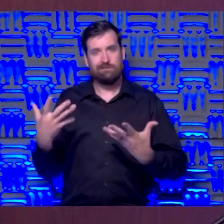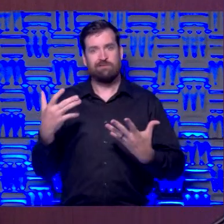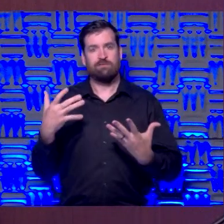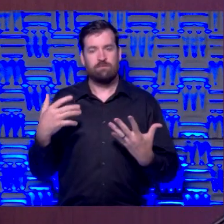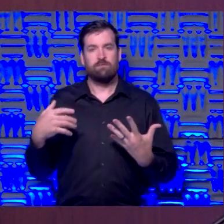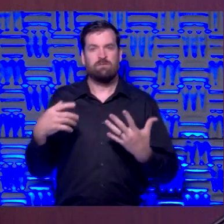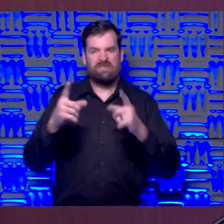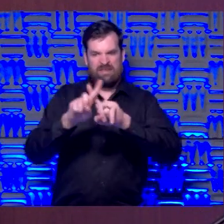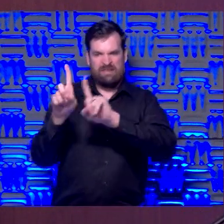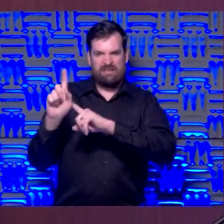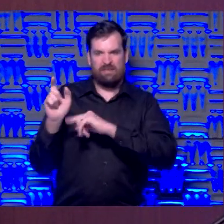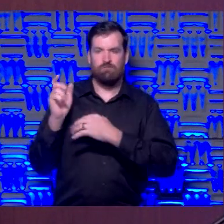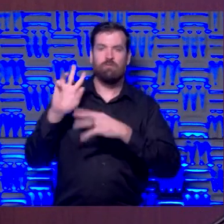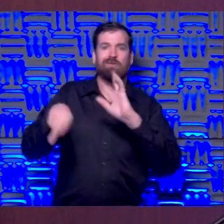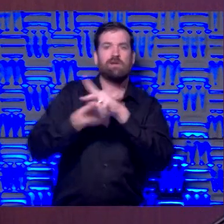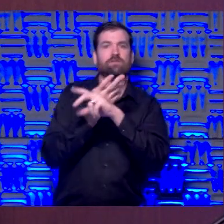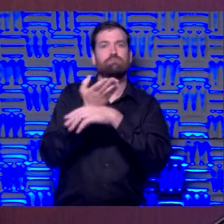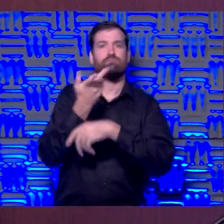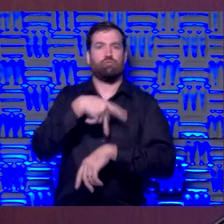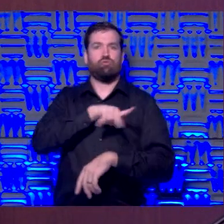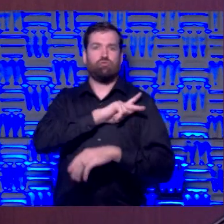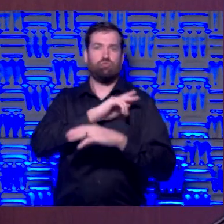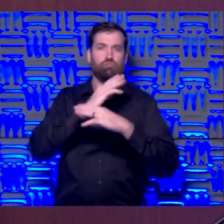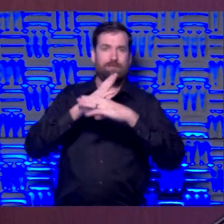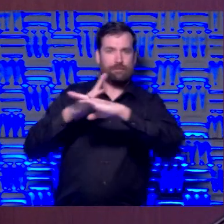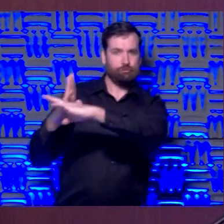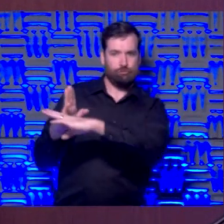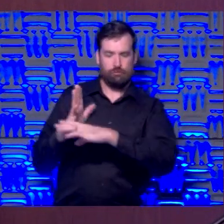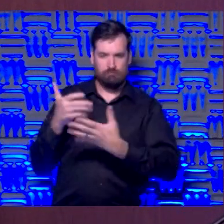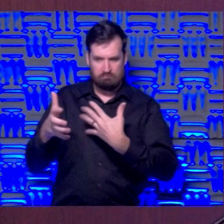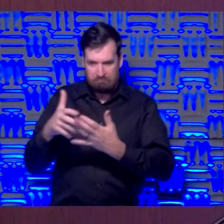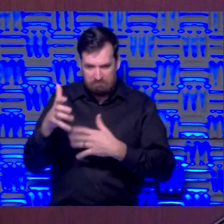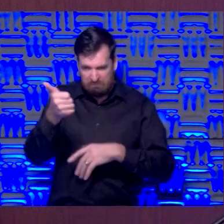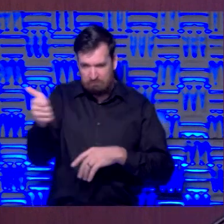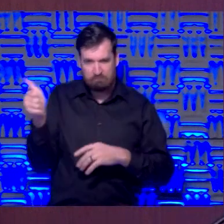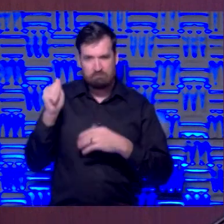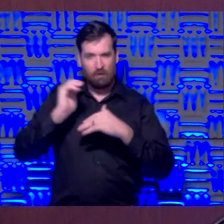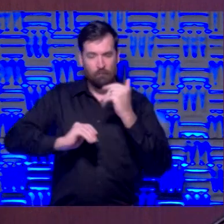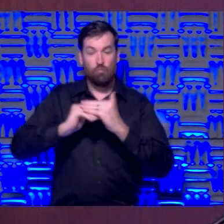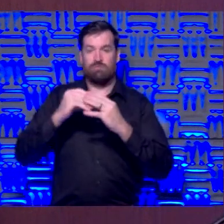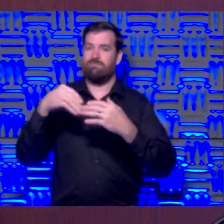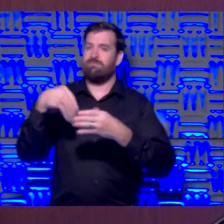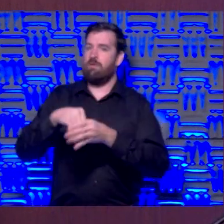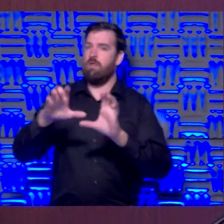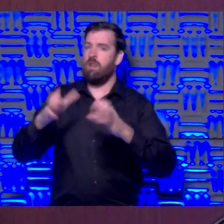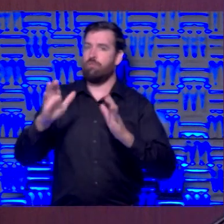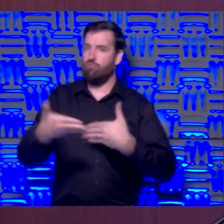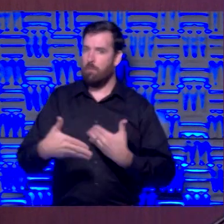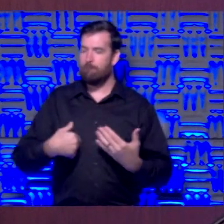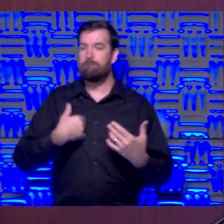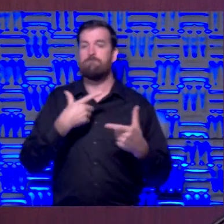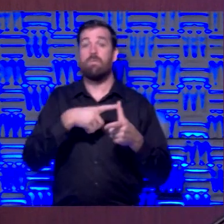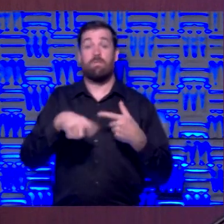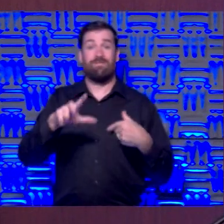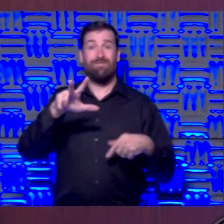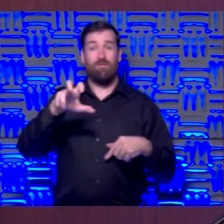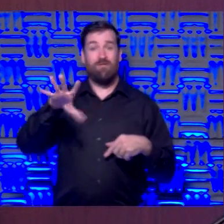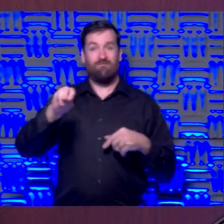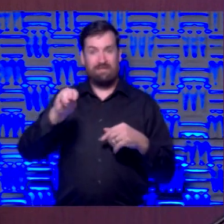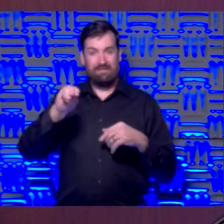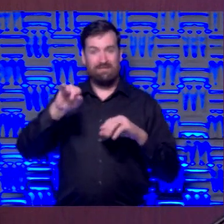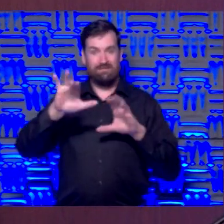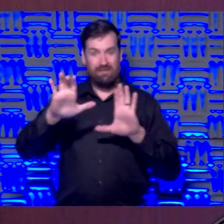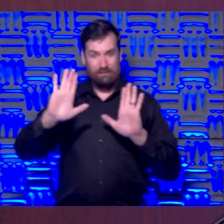different levels of personal protection of what they're comfortable with in the classroom, and then we've gone through all 350